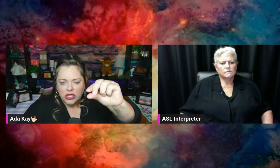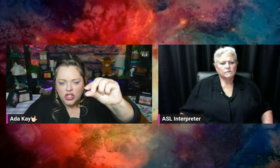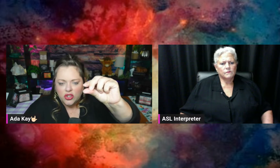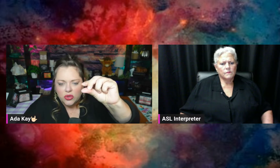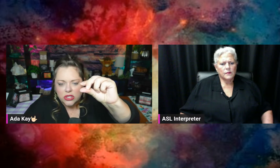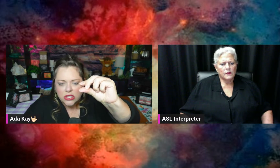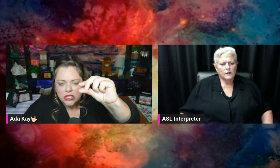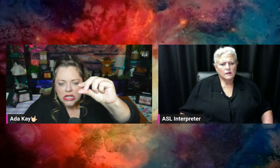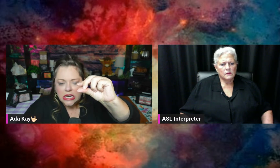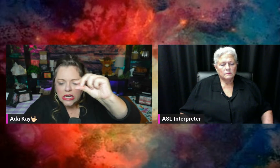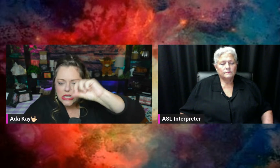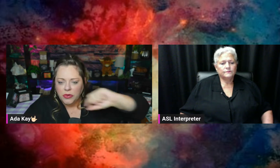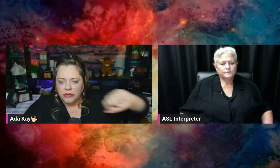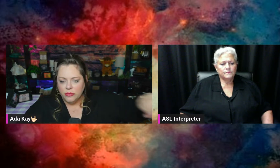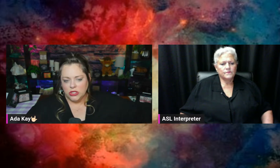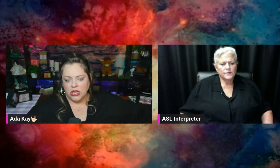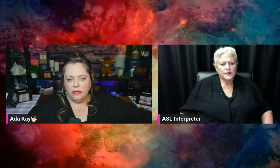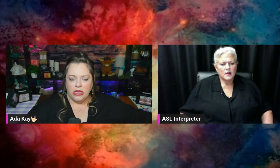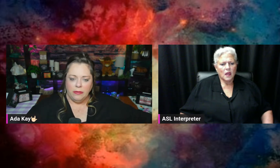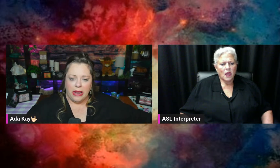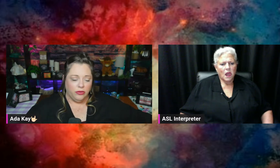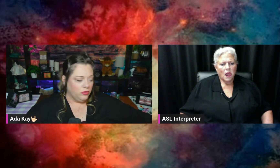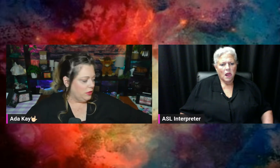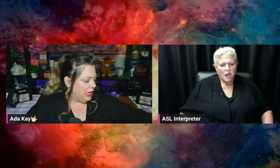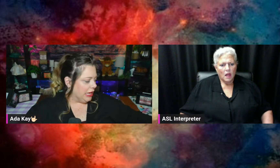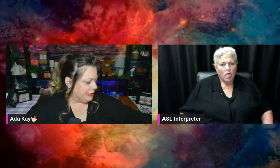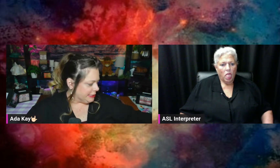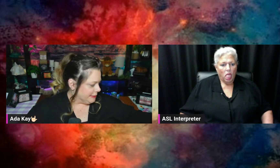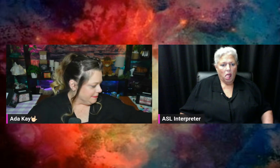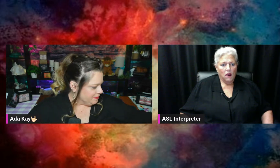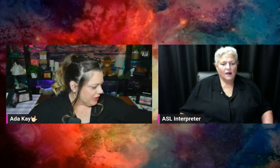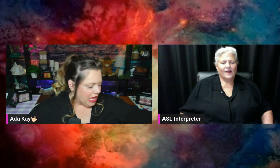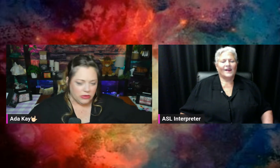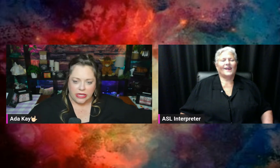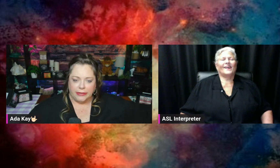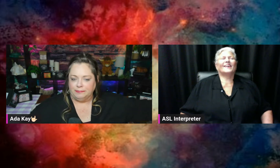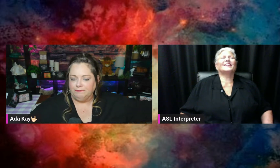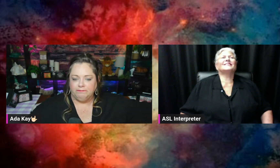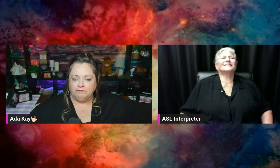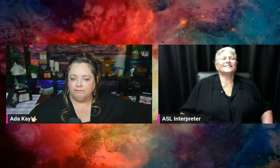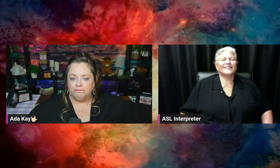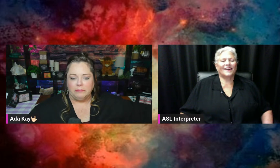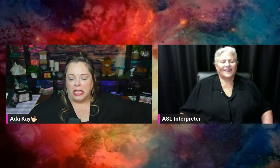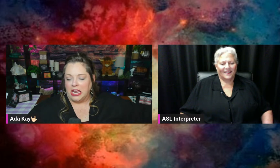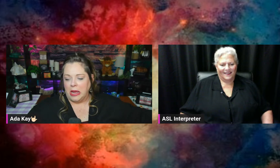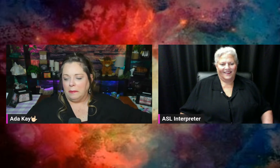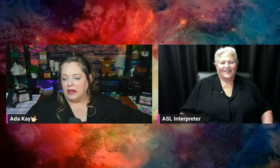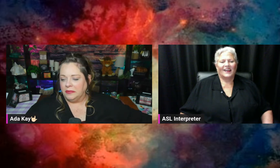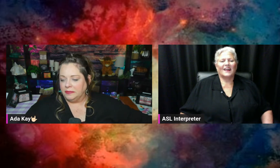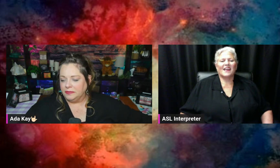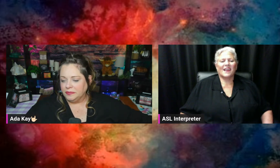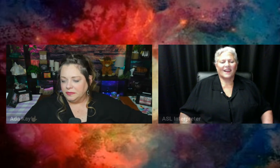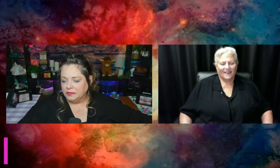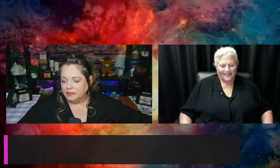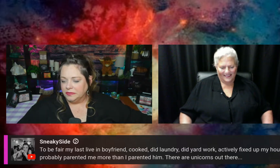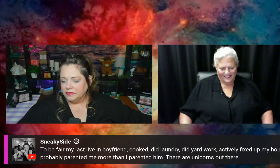hair this short. And he spent more time in that bathroom than I did. I was like, ain't